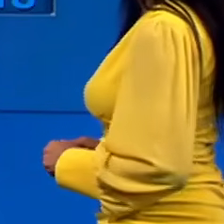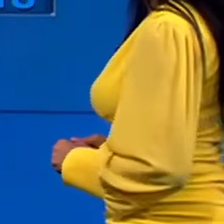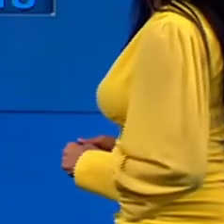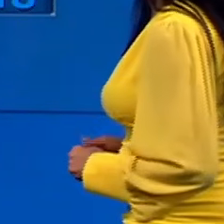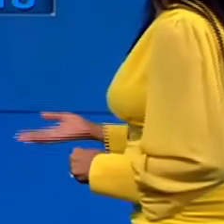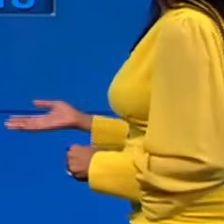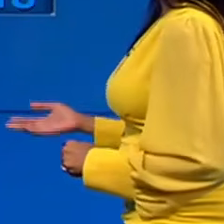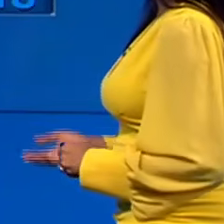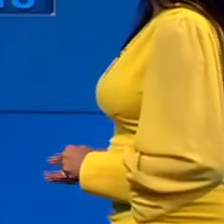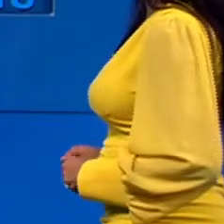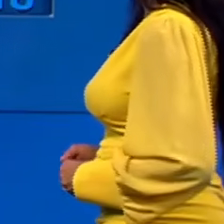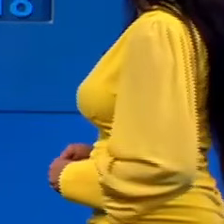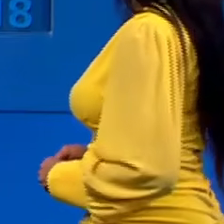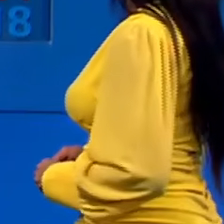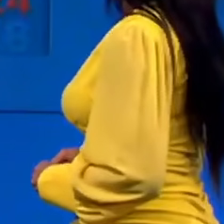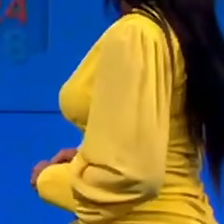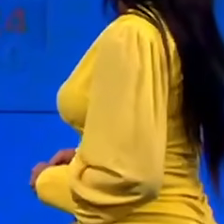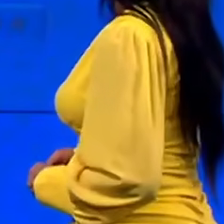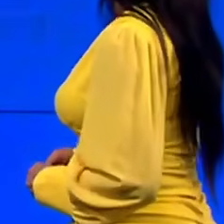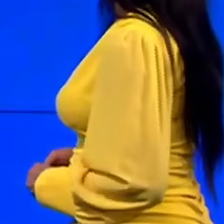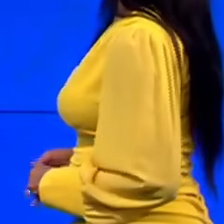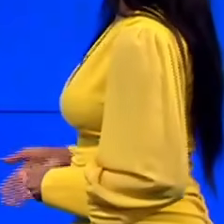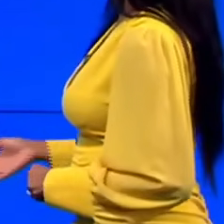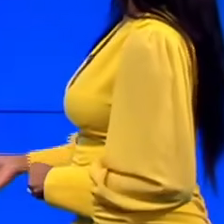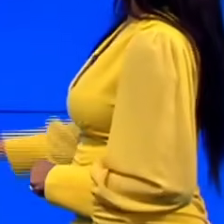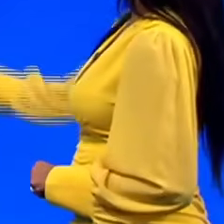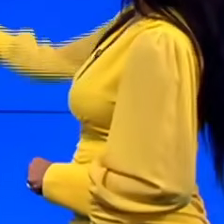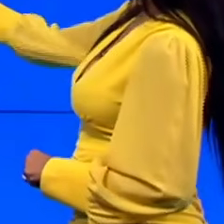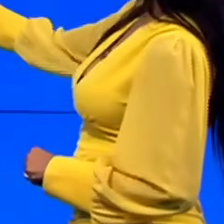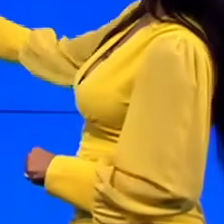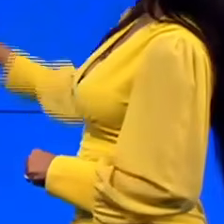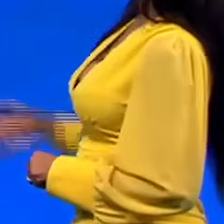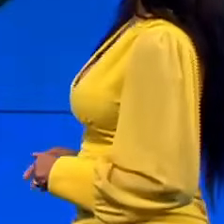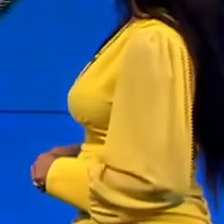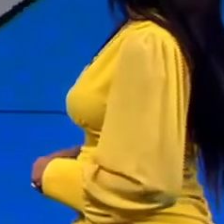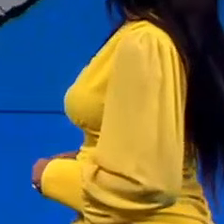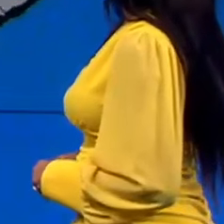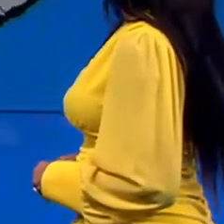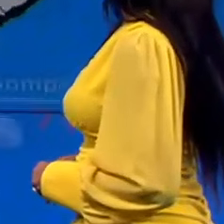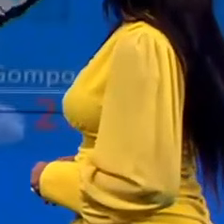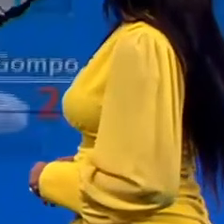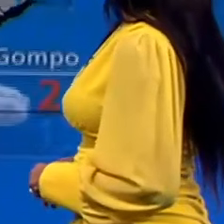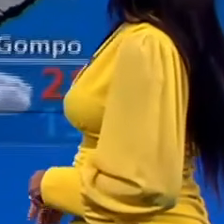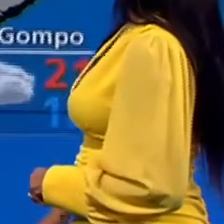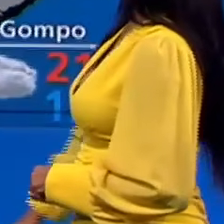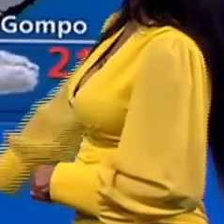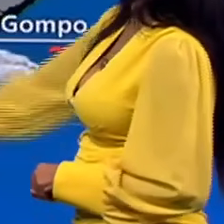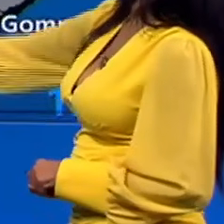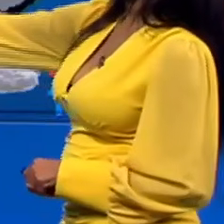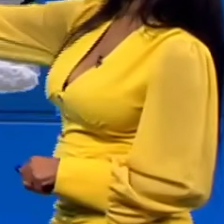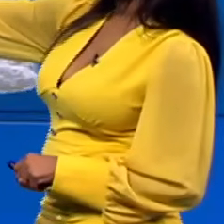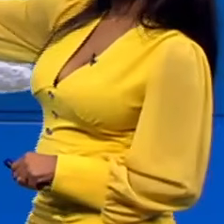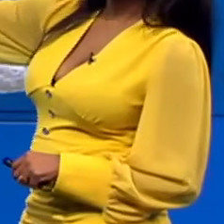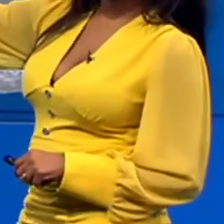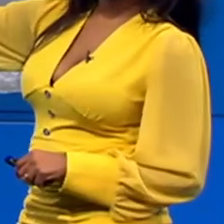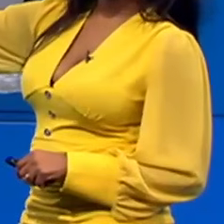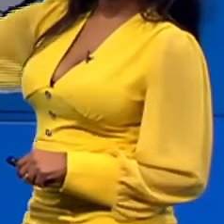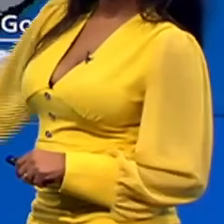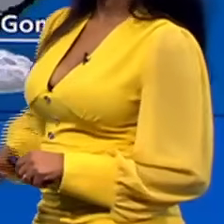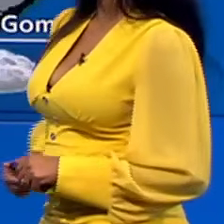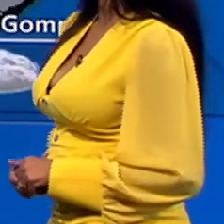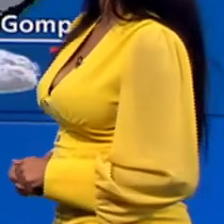go di le 20 fa re bela mo profenseng ya Eastern Cape le temo profenseng bophirima jwa profense